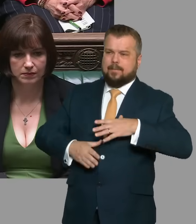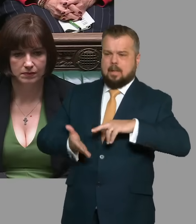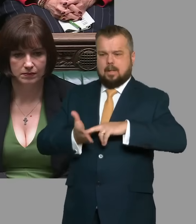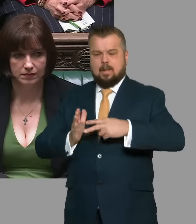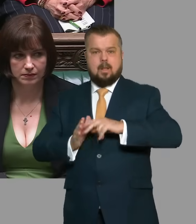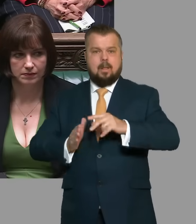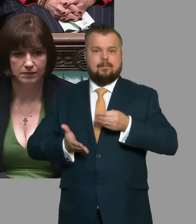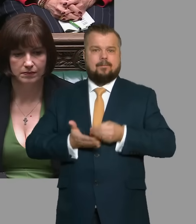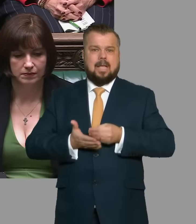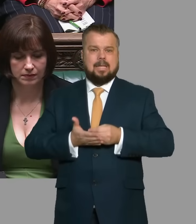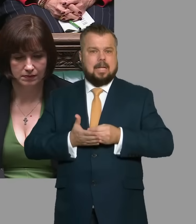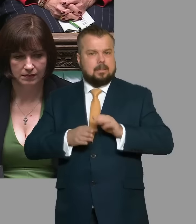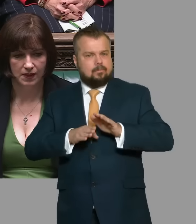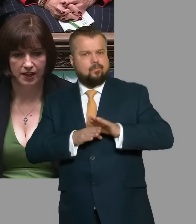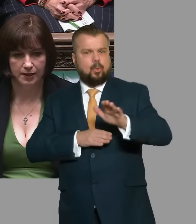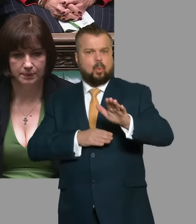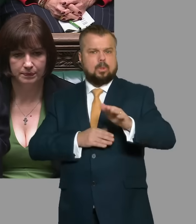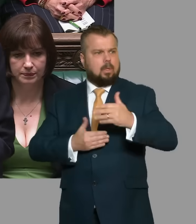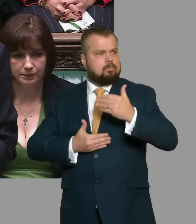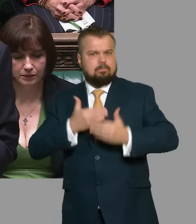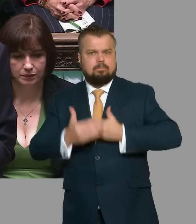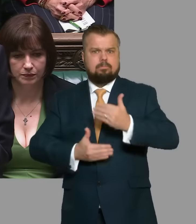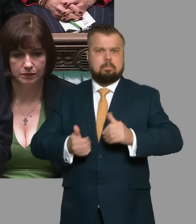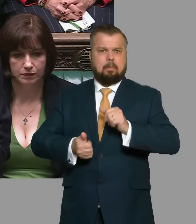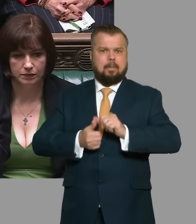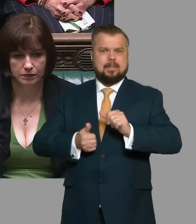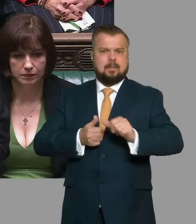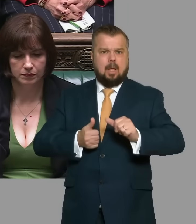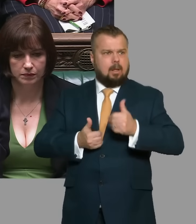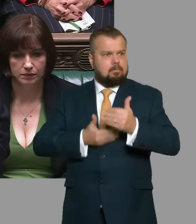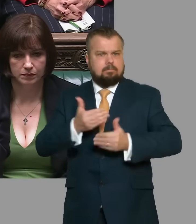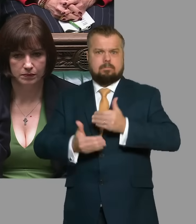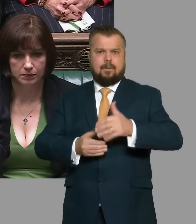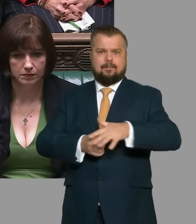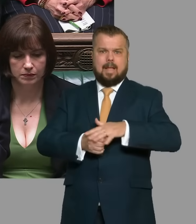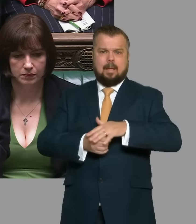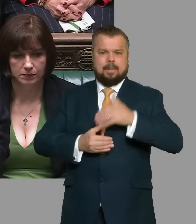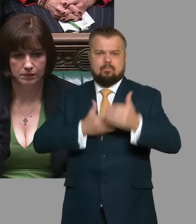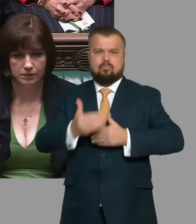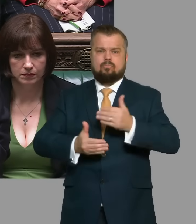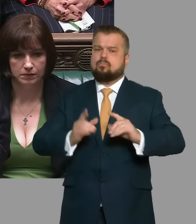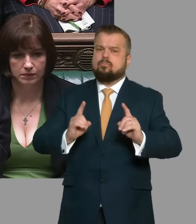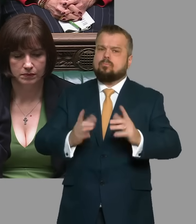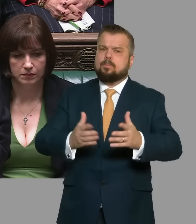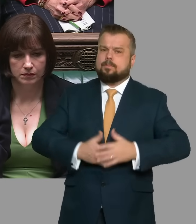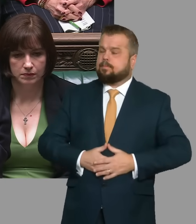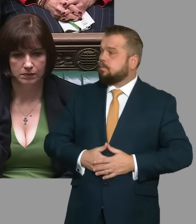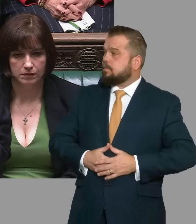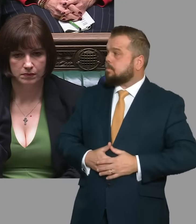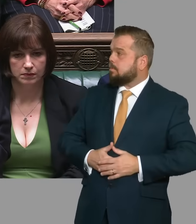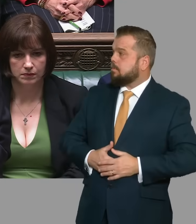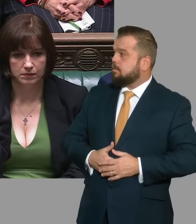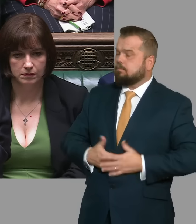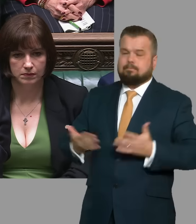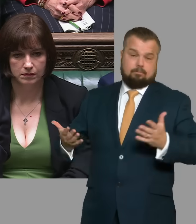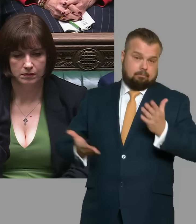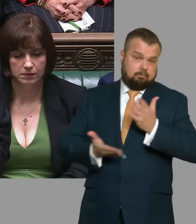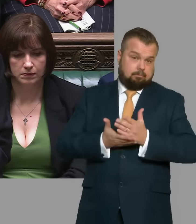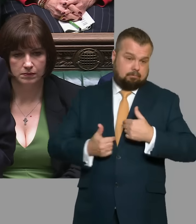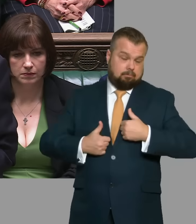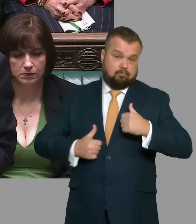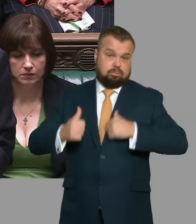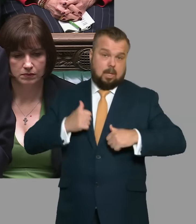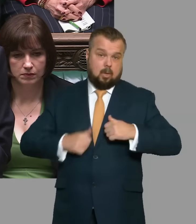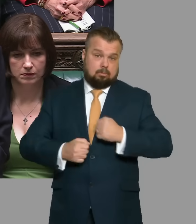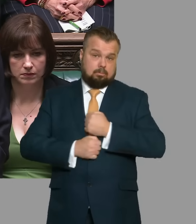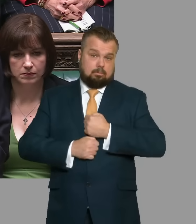upgrade to workers' rights in a generation. And we're ending exploitative zero-hour contracts, ending unscrupulous fire and rehire practices,